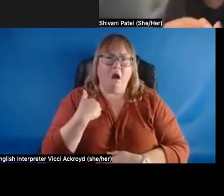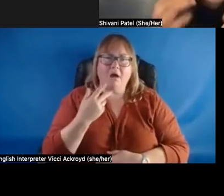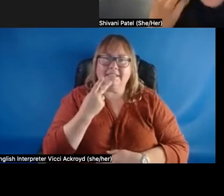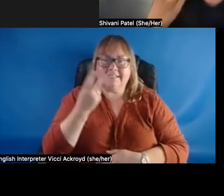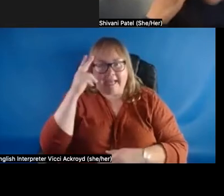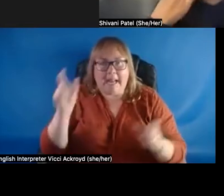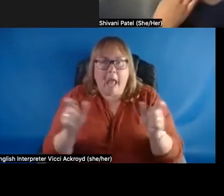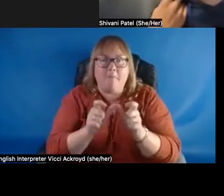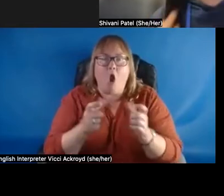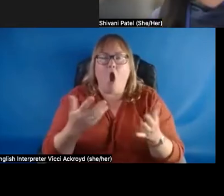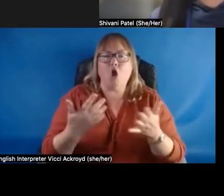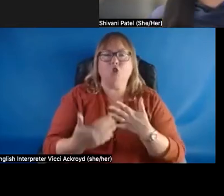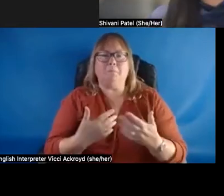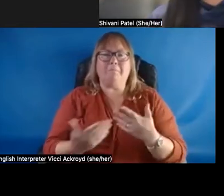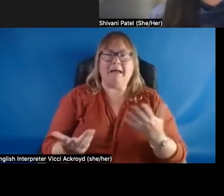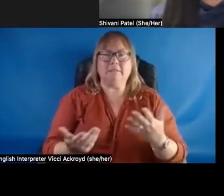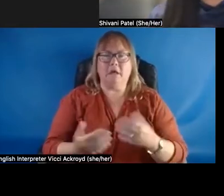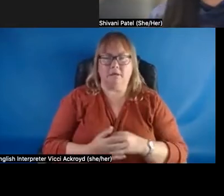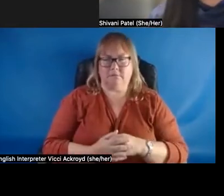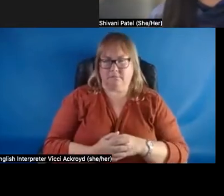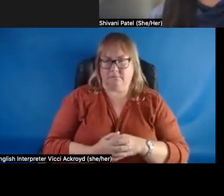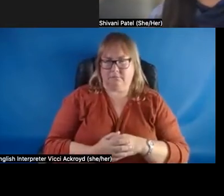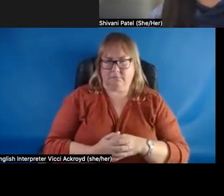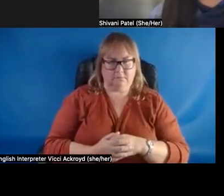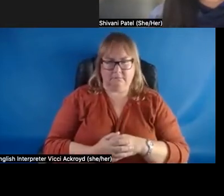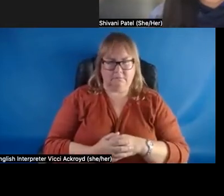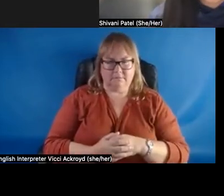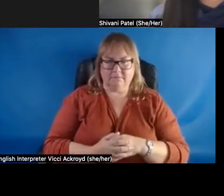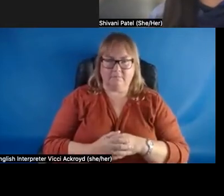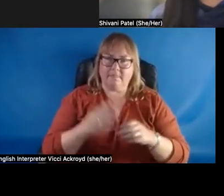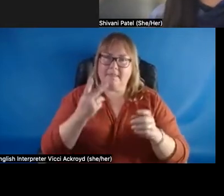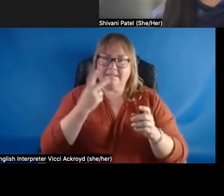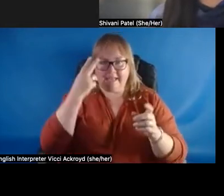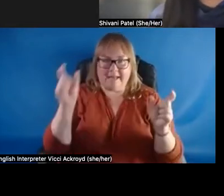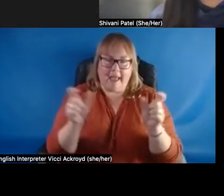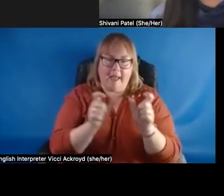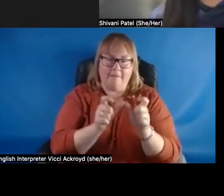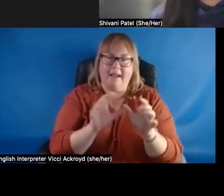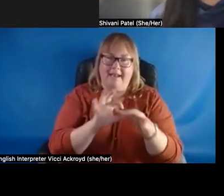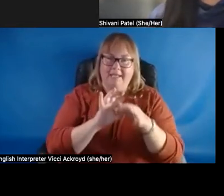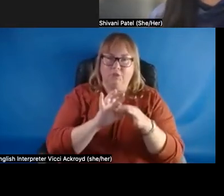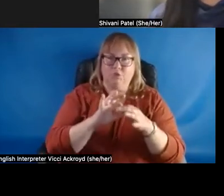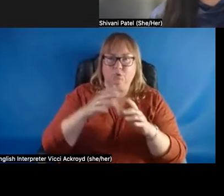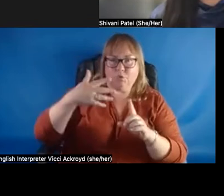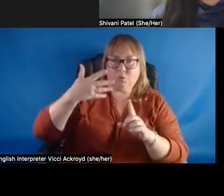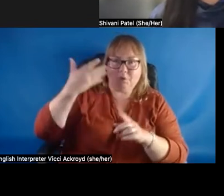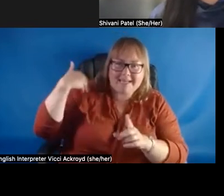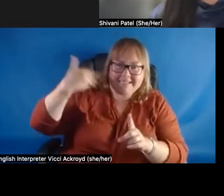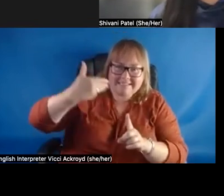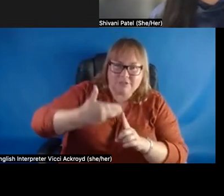matter that much, but it tells a lot about your history and how you'll be treated, and if you'll